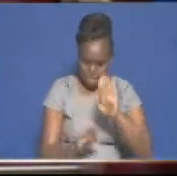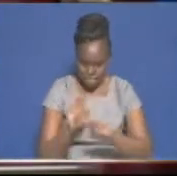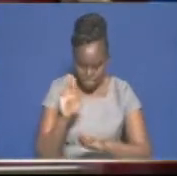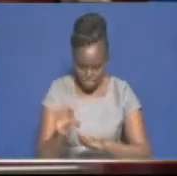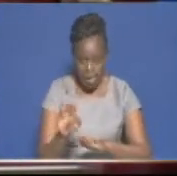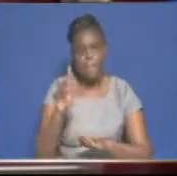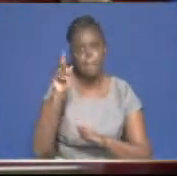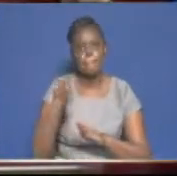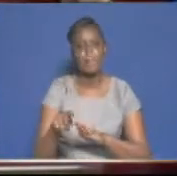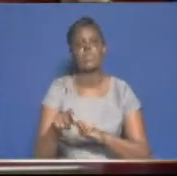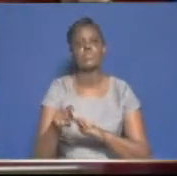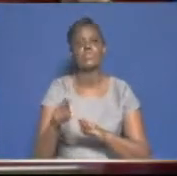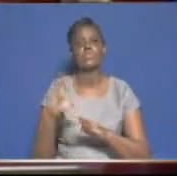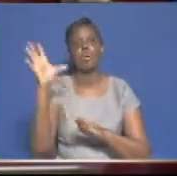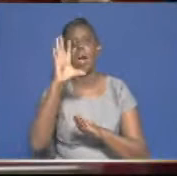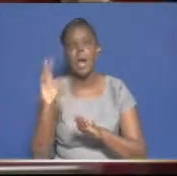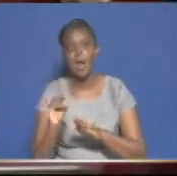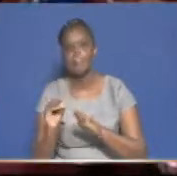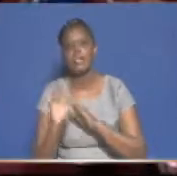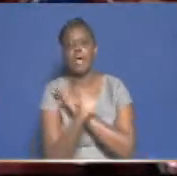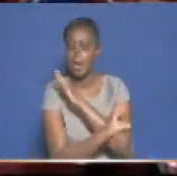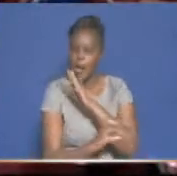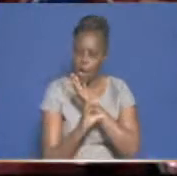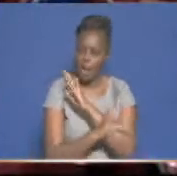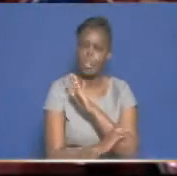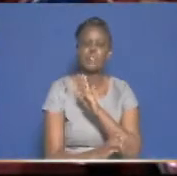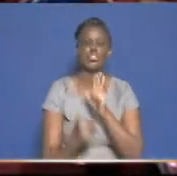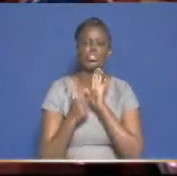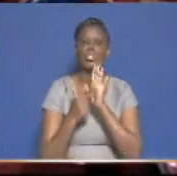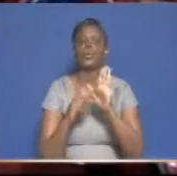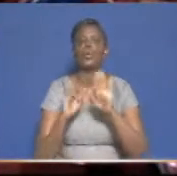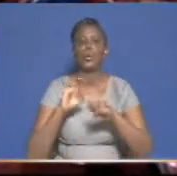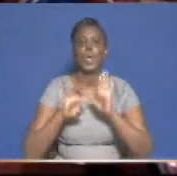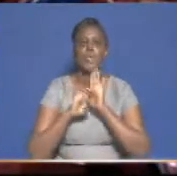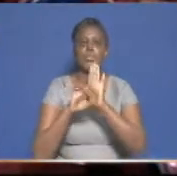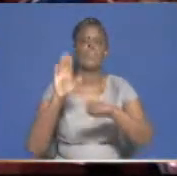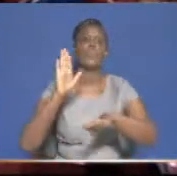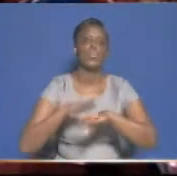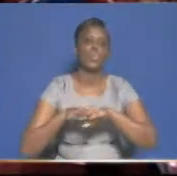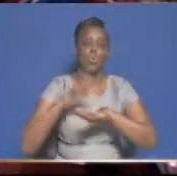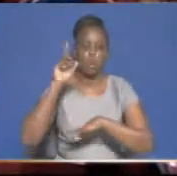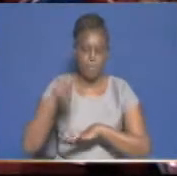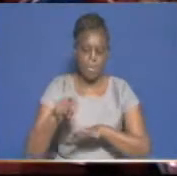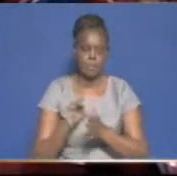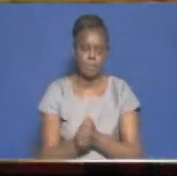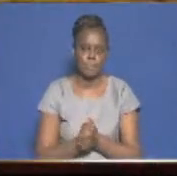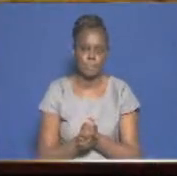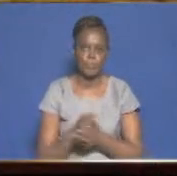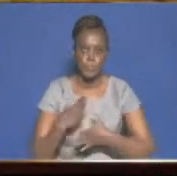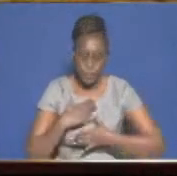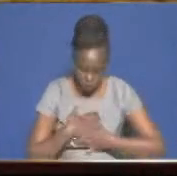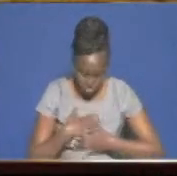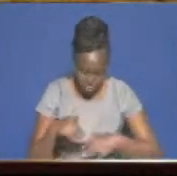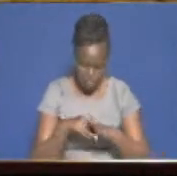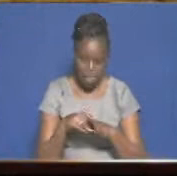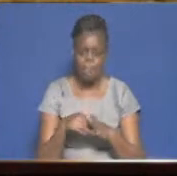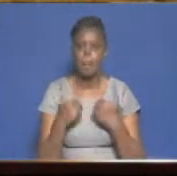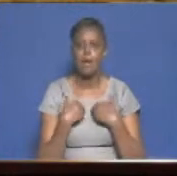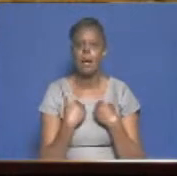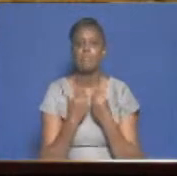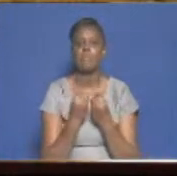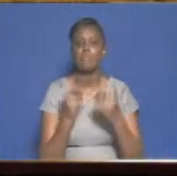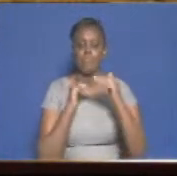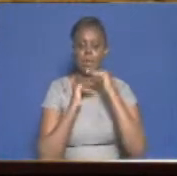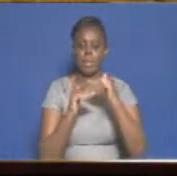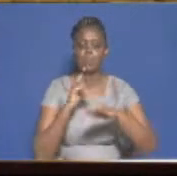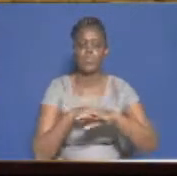rest of Africa. Thank you, Honorable Speaker. Now, Honorable Members, you know, there's only so much limited